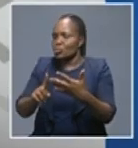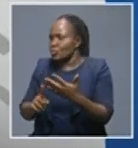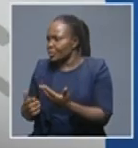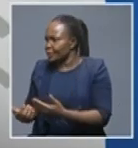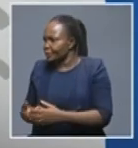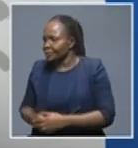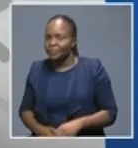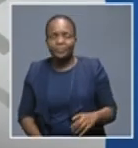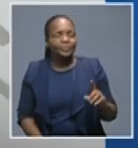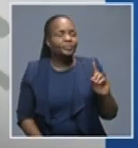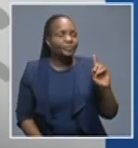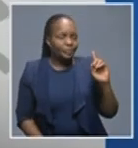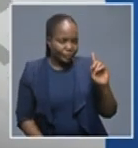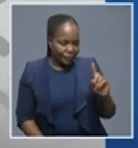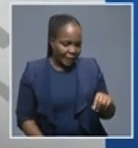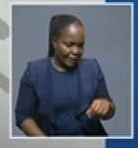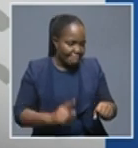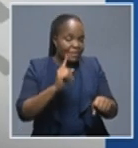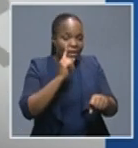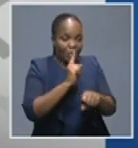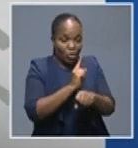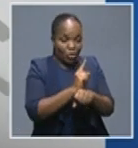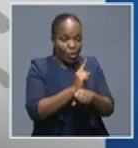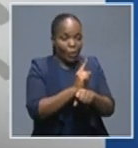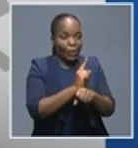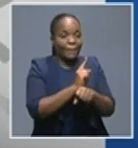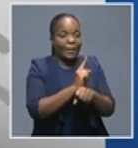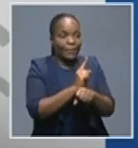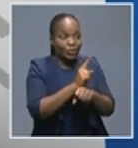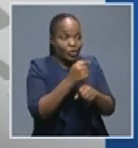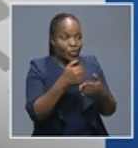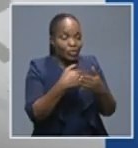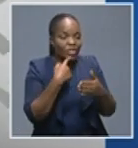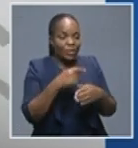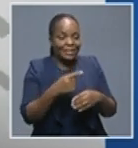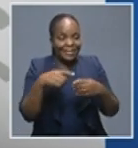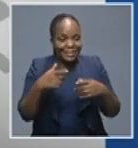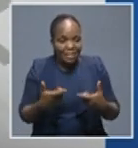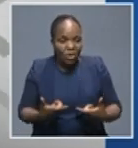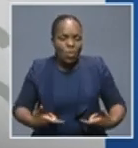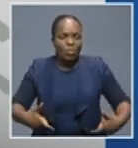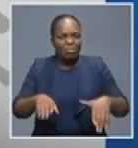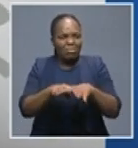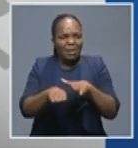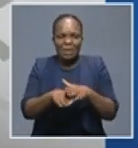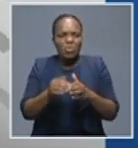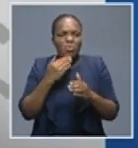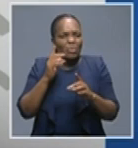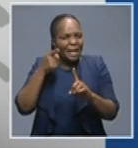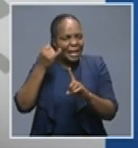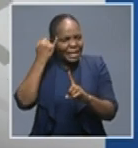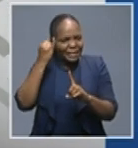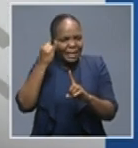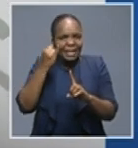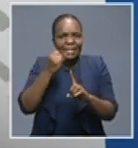Well, first of all, as you have correctly mentioned, this summit was an initiative of Ghana together